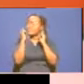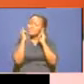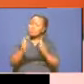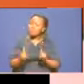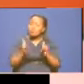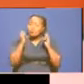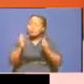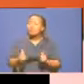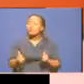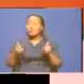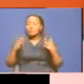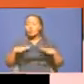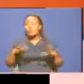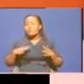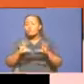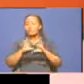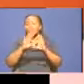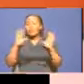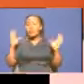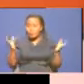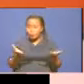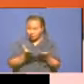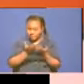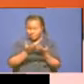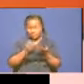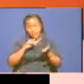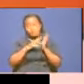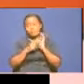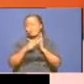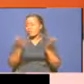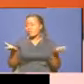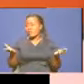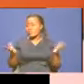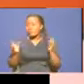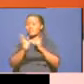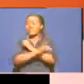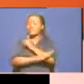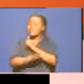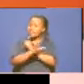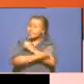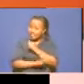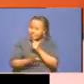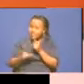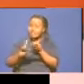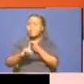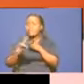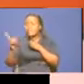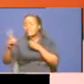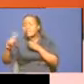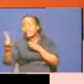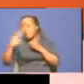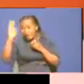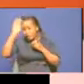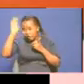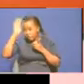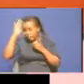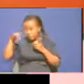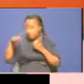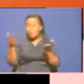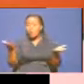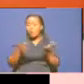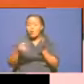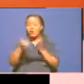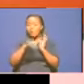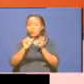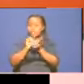Mm-hmm. So across the country, Nairobi, Eldoret, where we do kidney transplants, we basically halted our